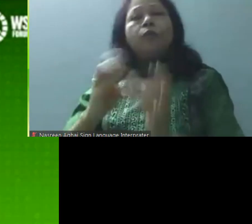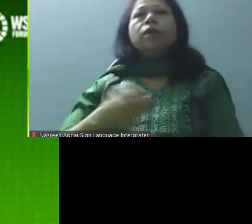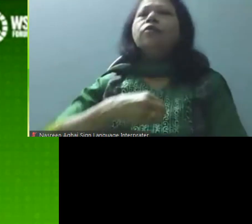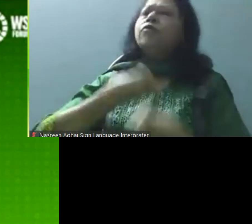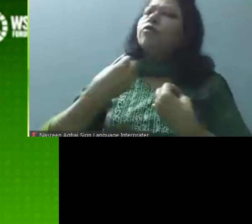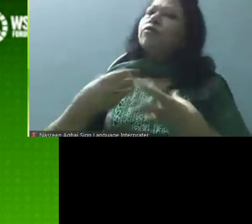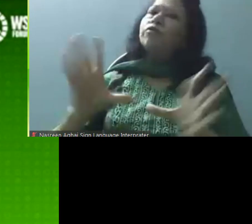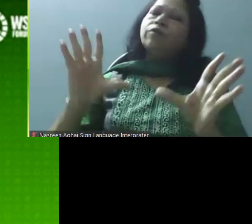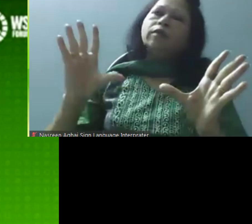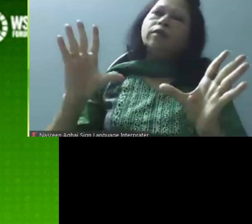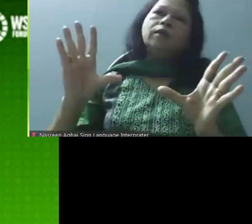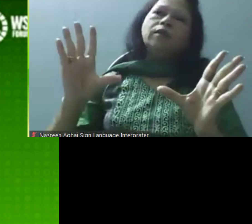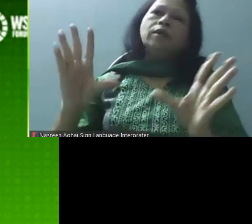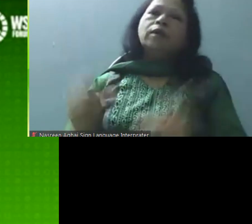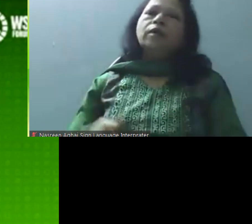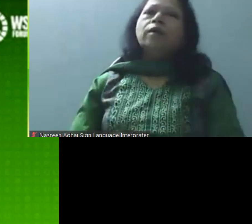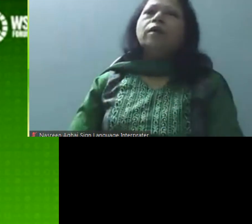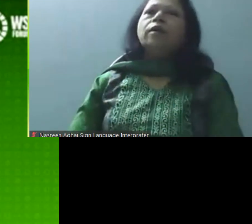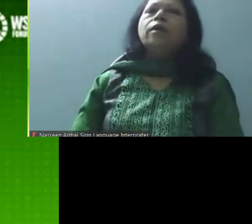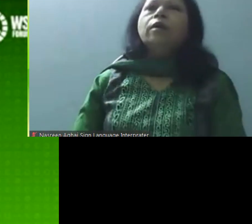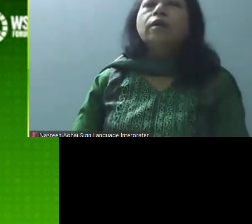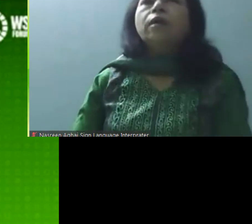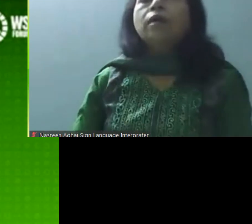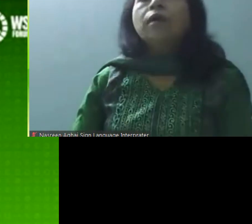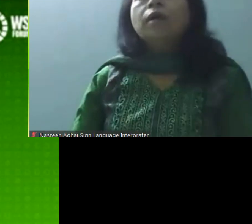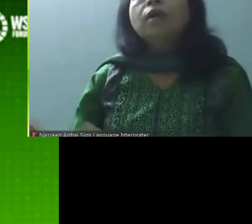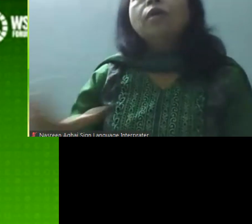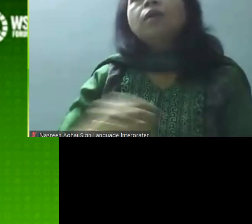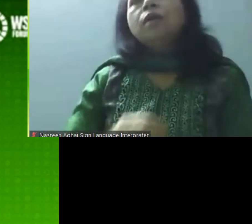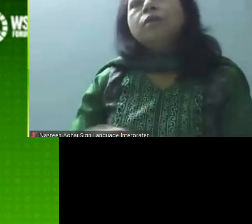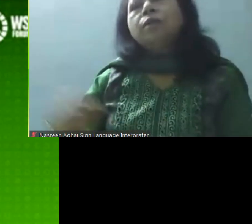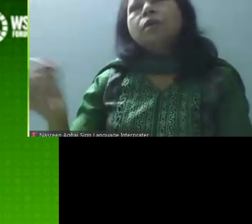free in almost 30 different languages, including Urdu.